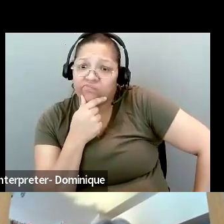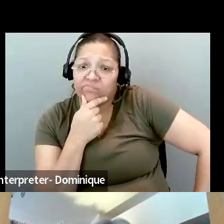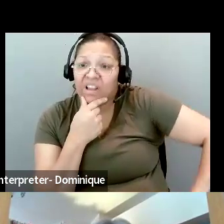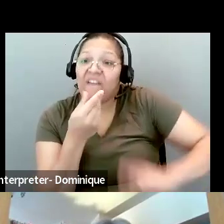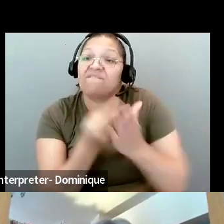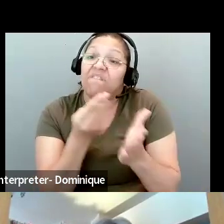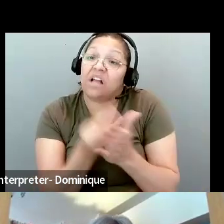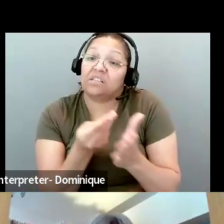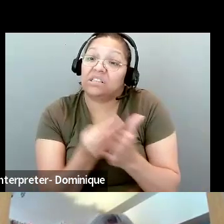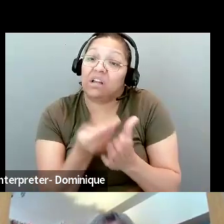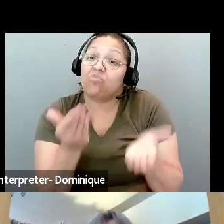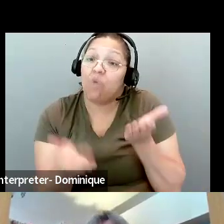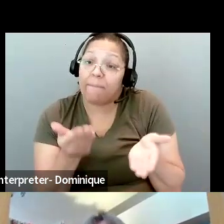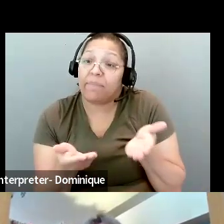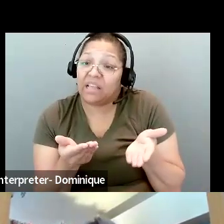funding probably.